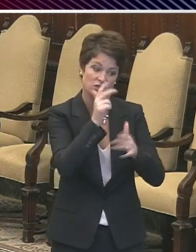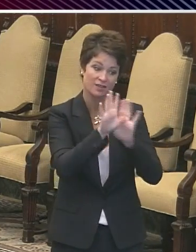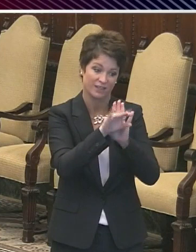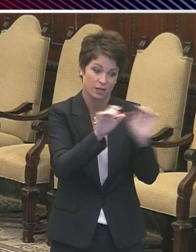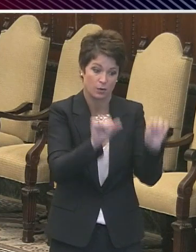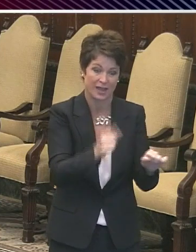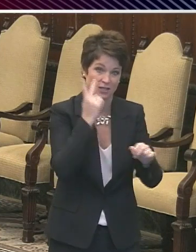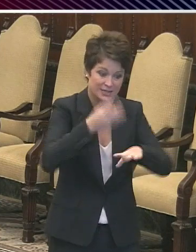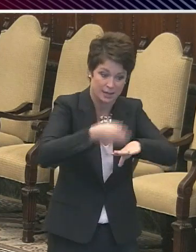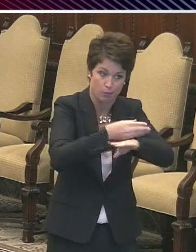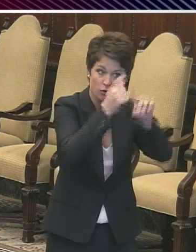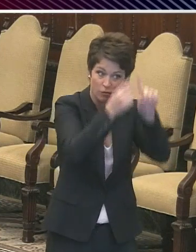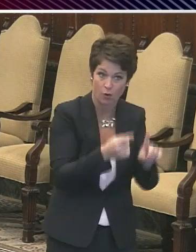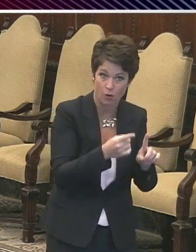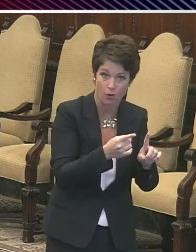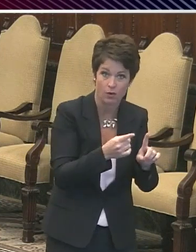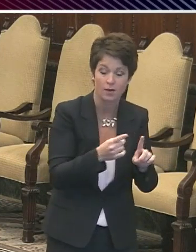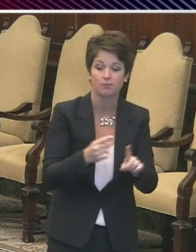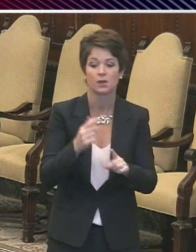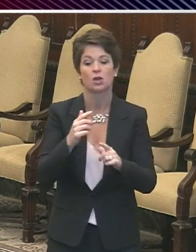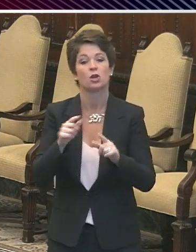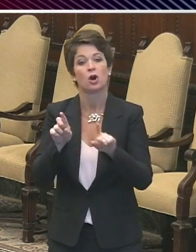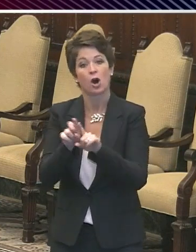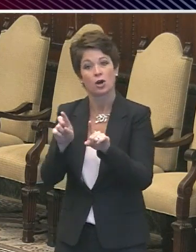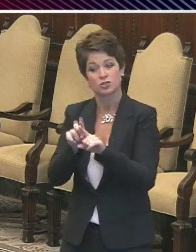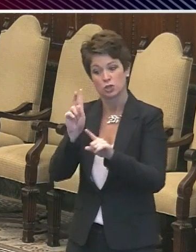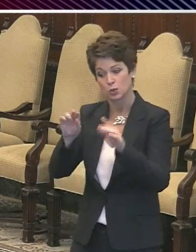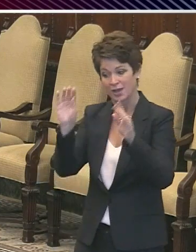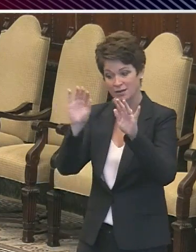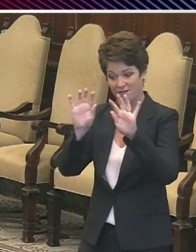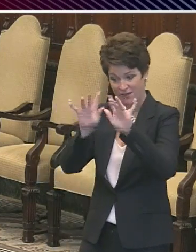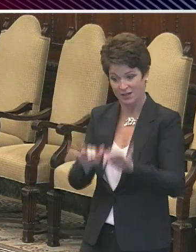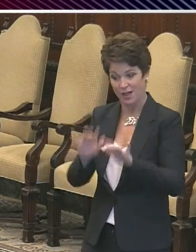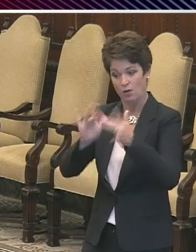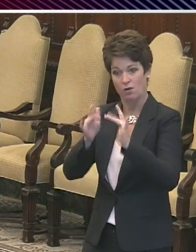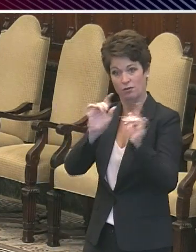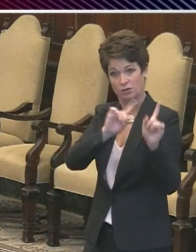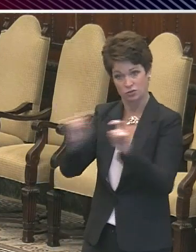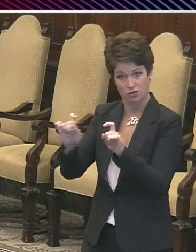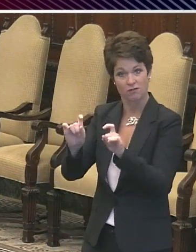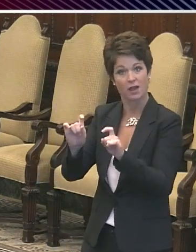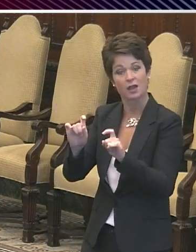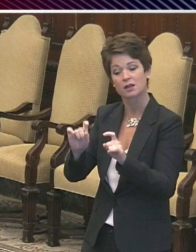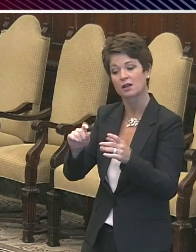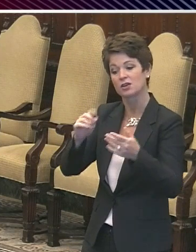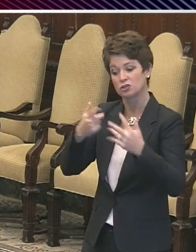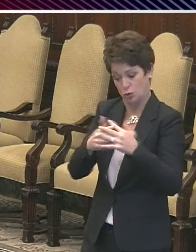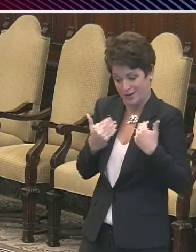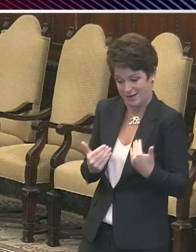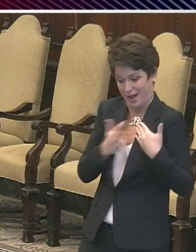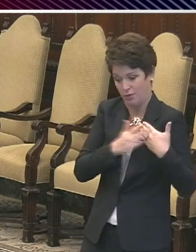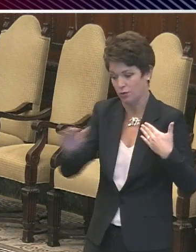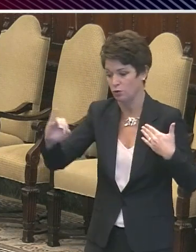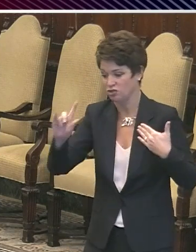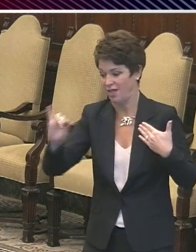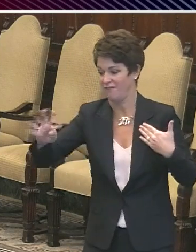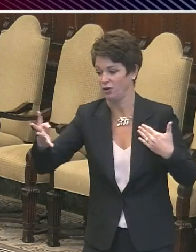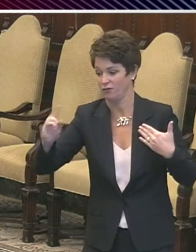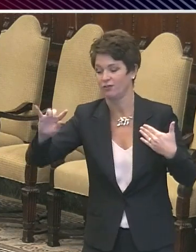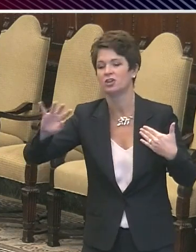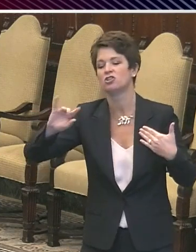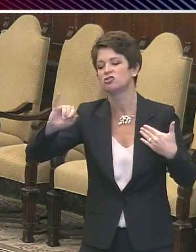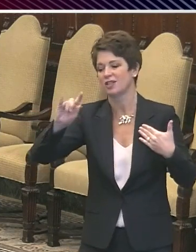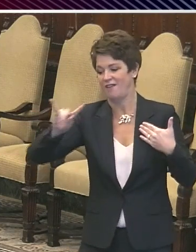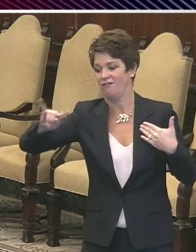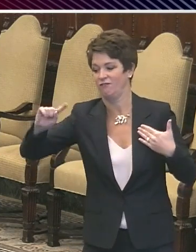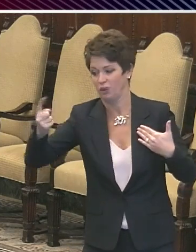project. Residents can complete an online survey to share their feedback starting now through July 1st.